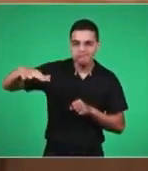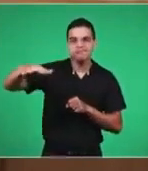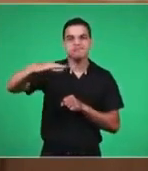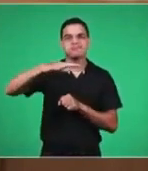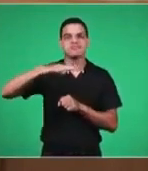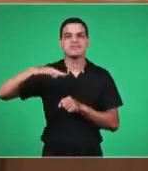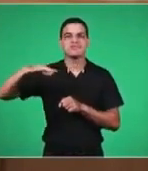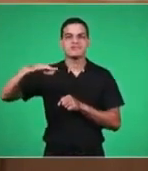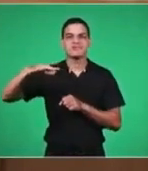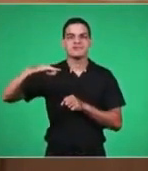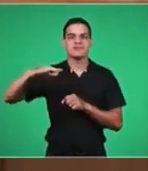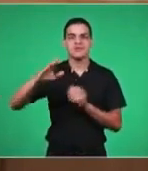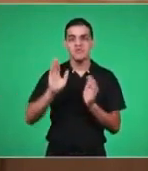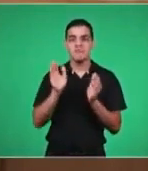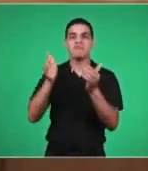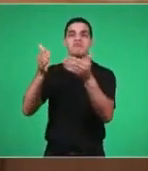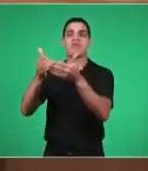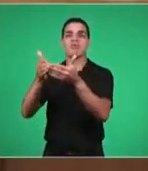and the